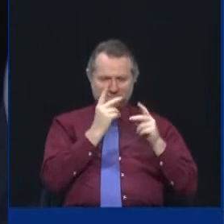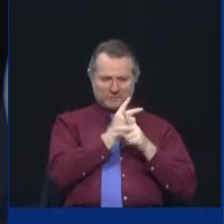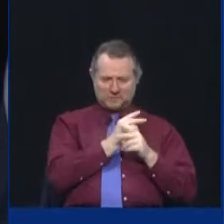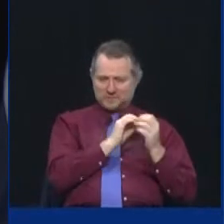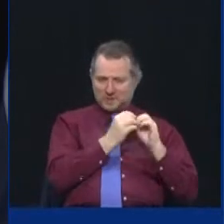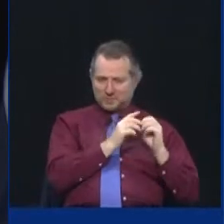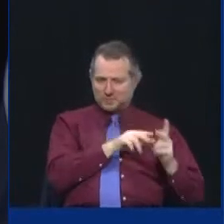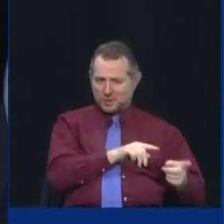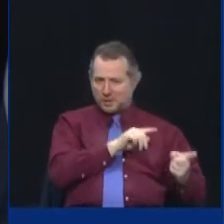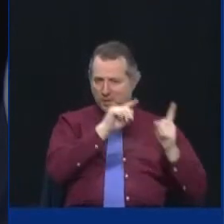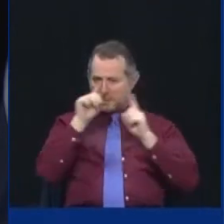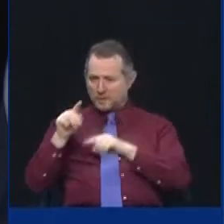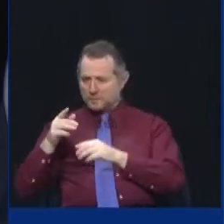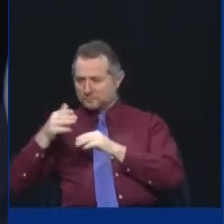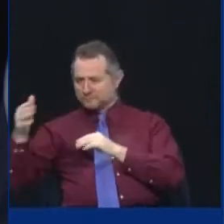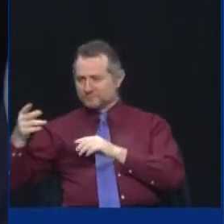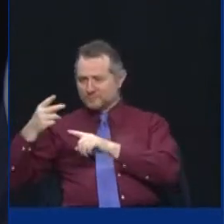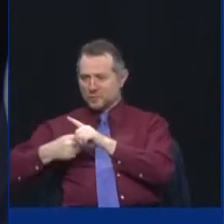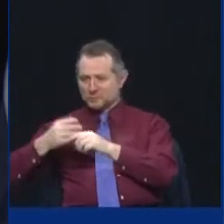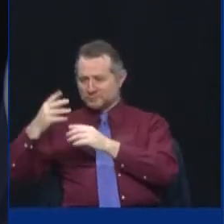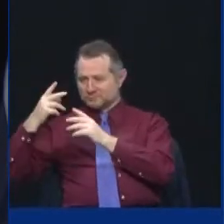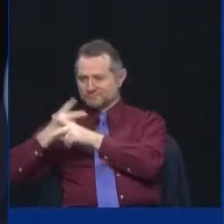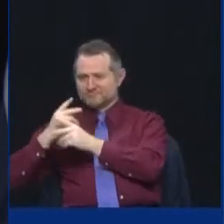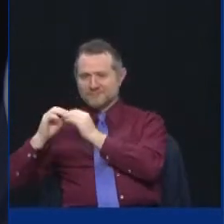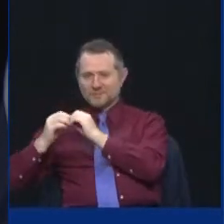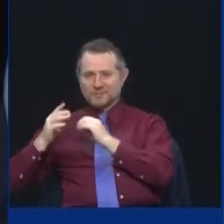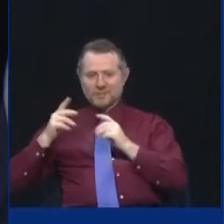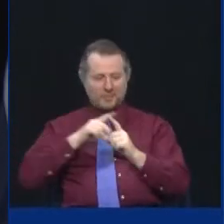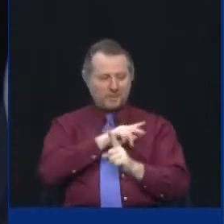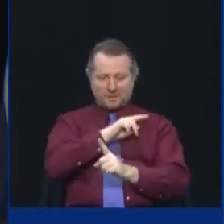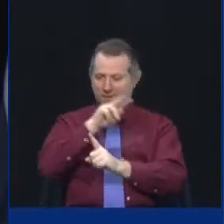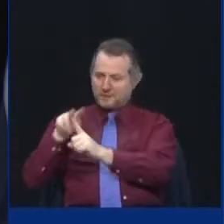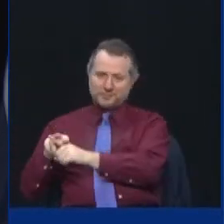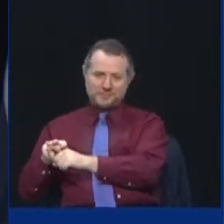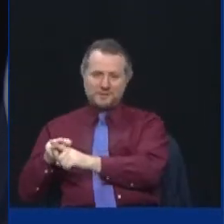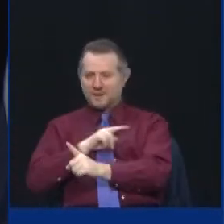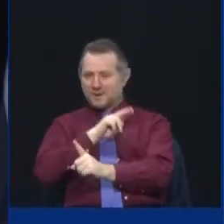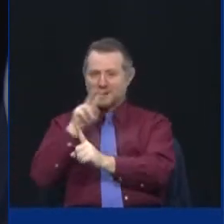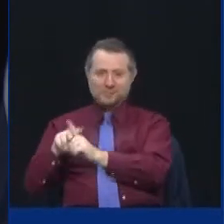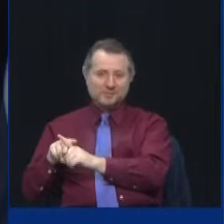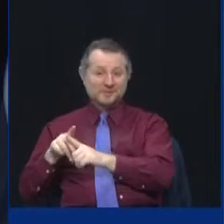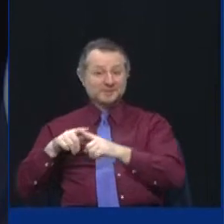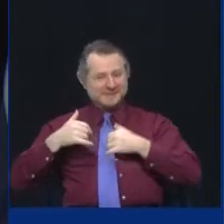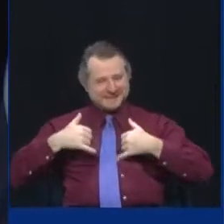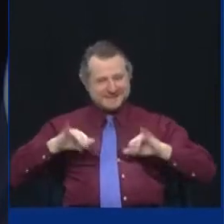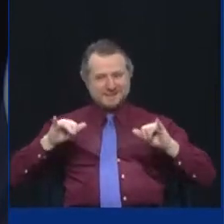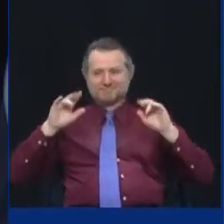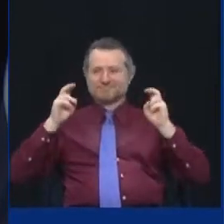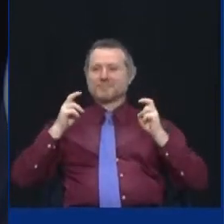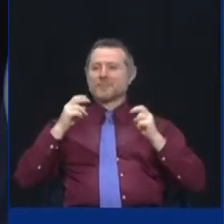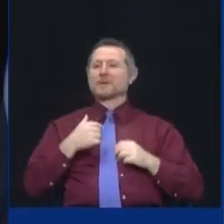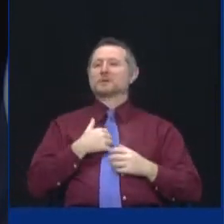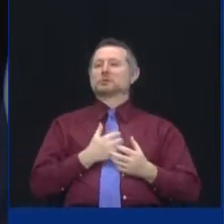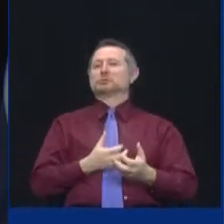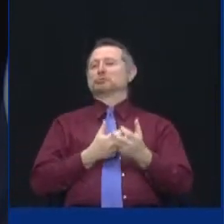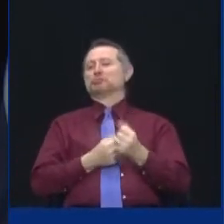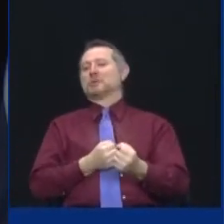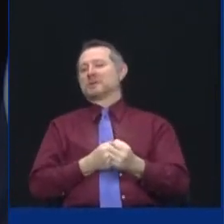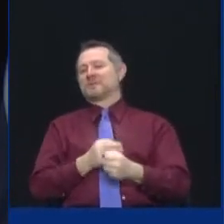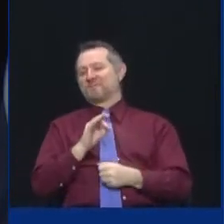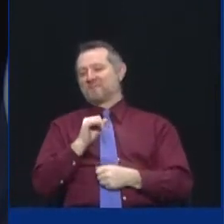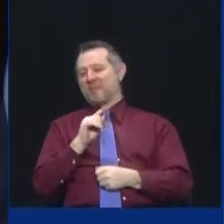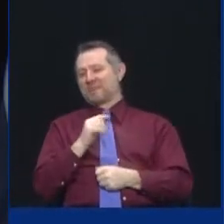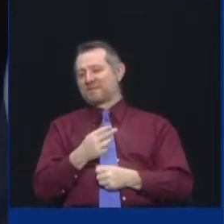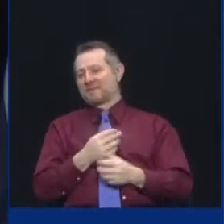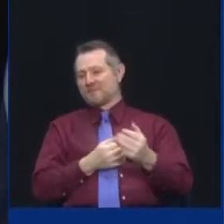next month. But that is a leap of faith. 100% capacity at the beaches July 4th.